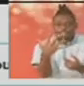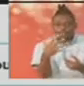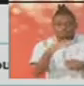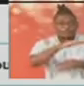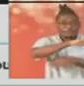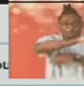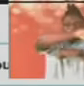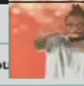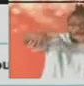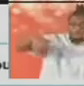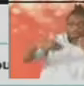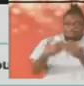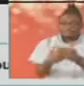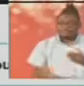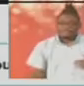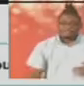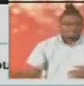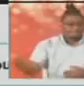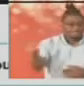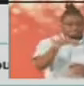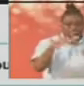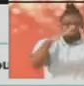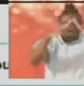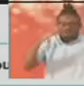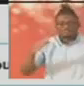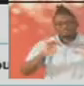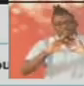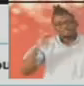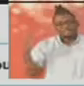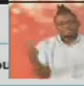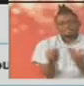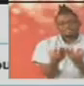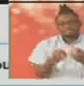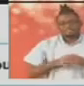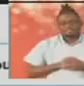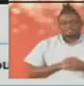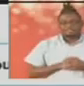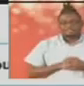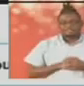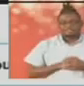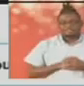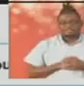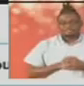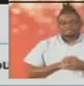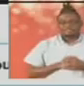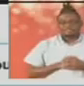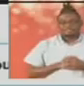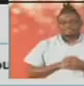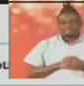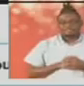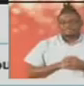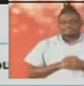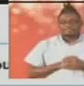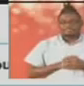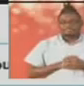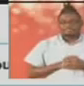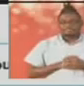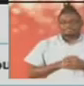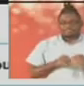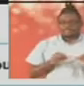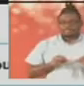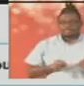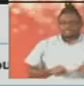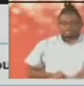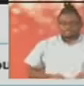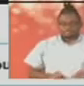were from the same home. Now, coming back to the need for solid information, we need to get complete information. As we move forward, we have